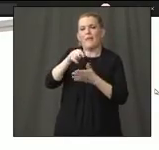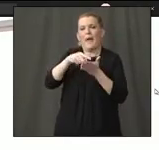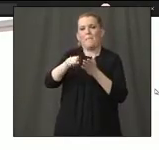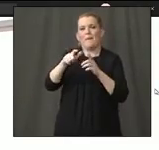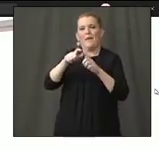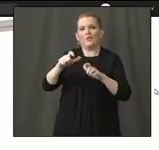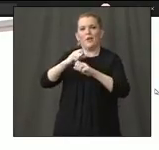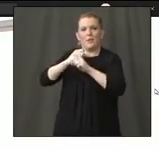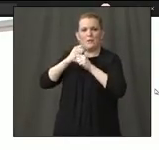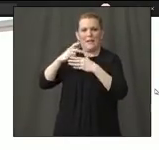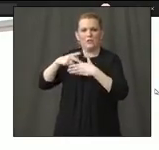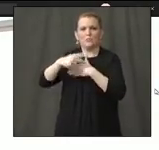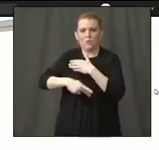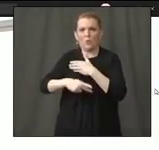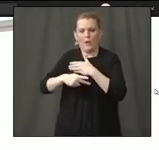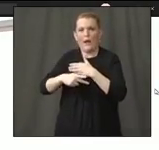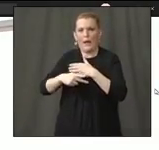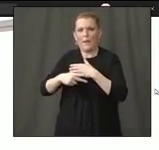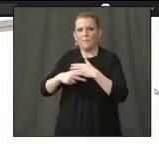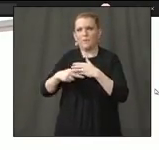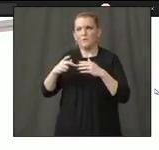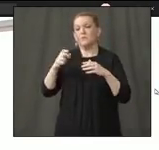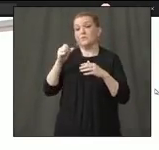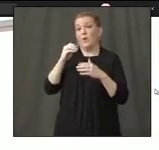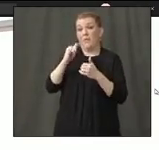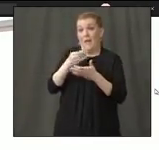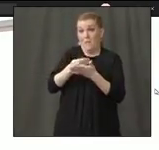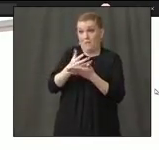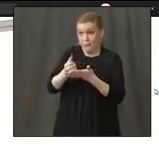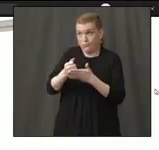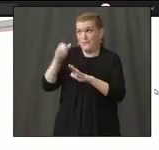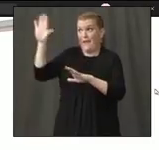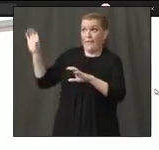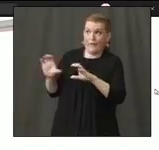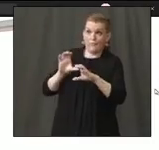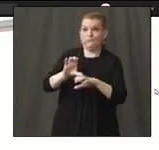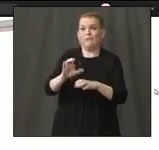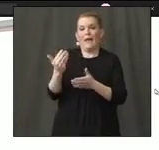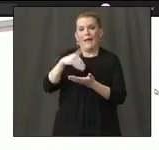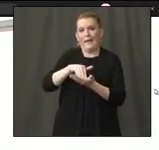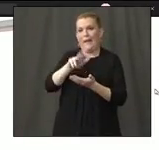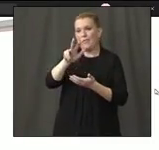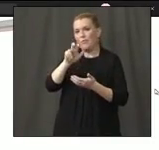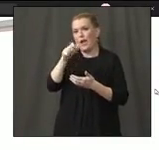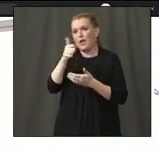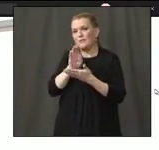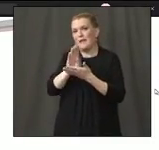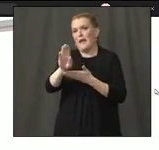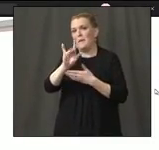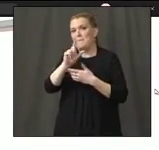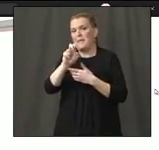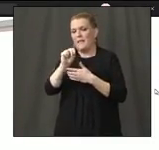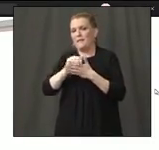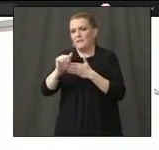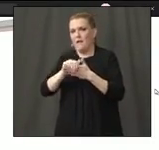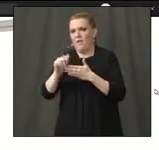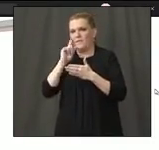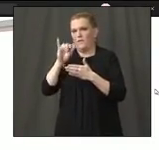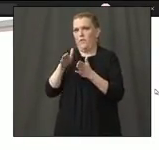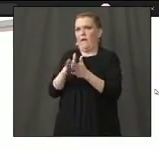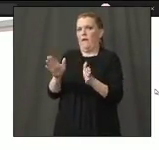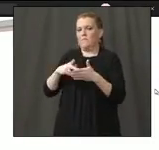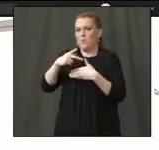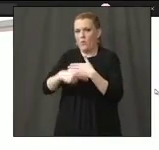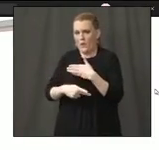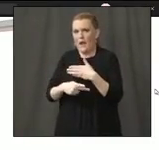federal government. So they're putting an additional $310 billion towards this program that